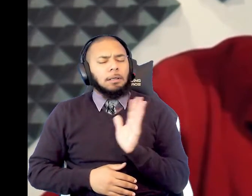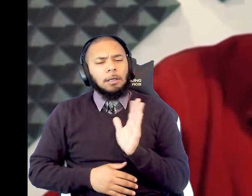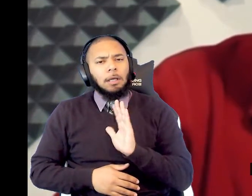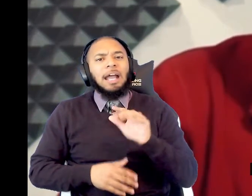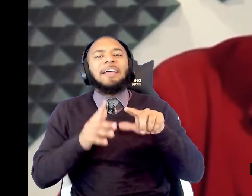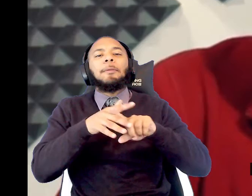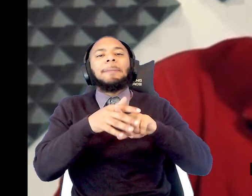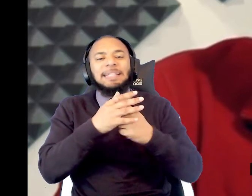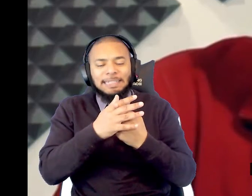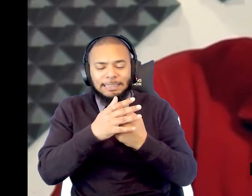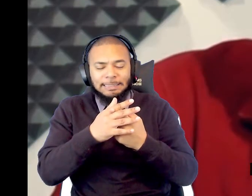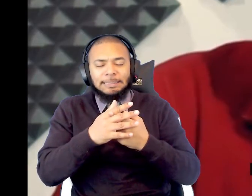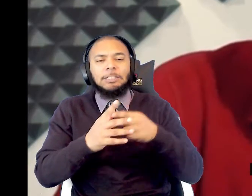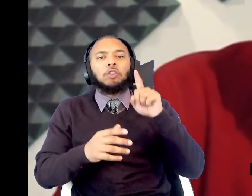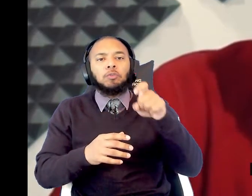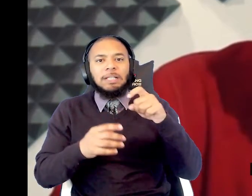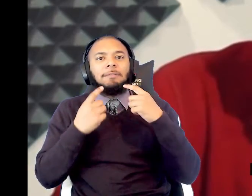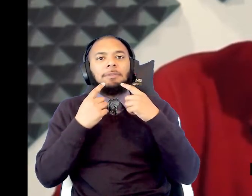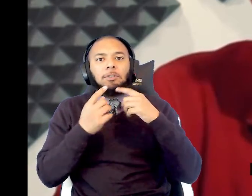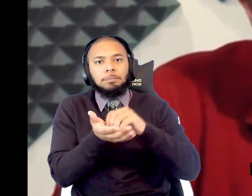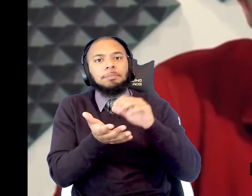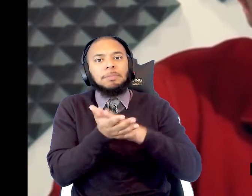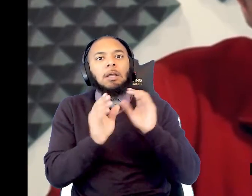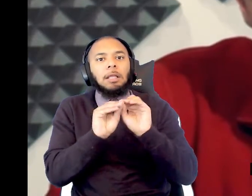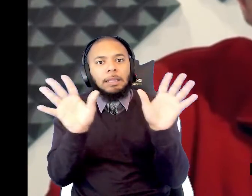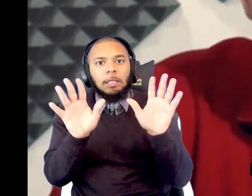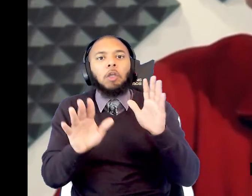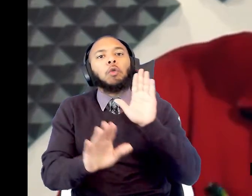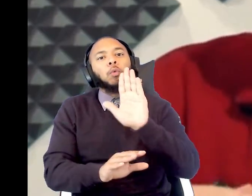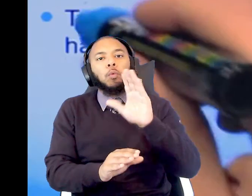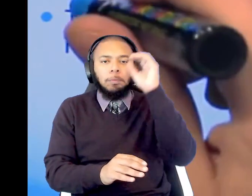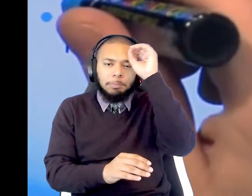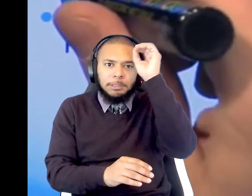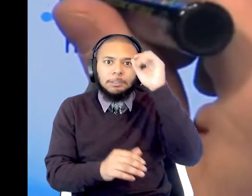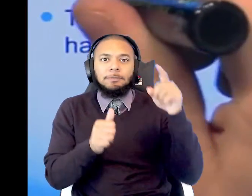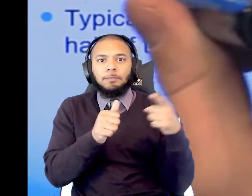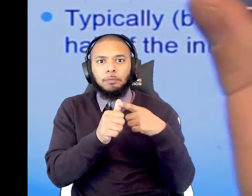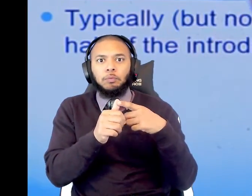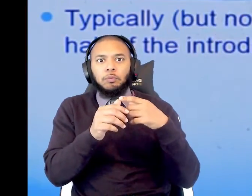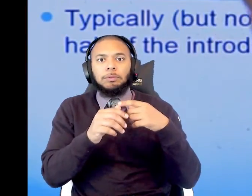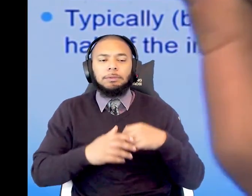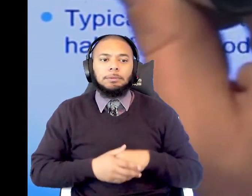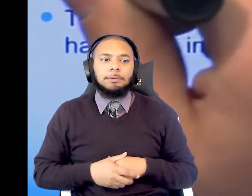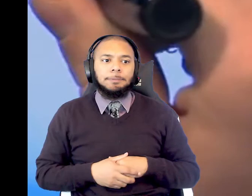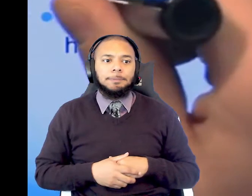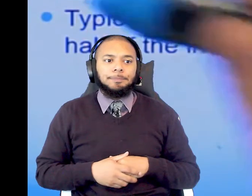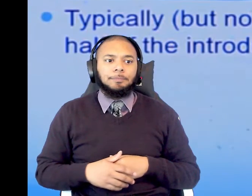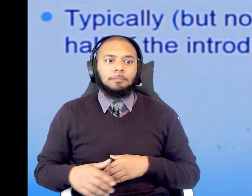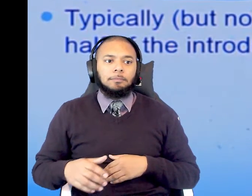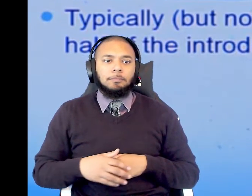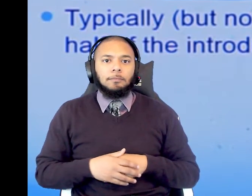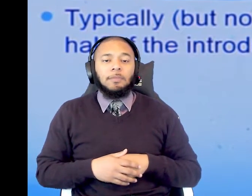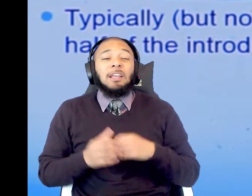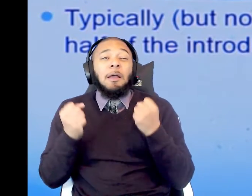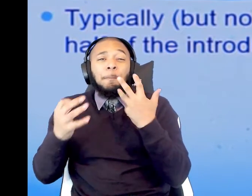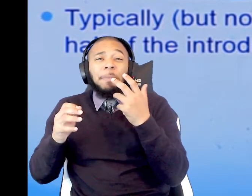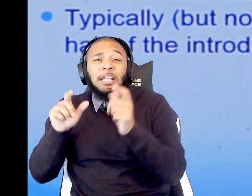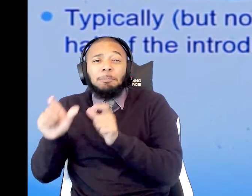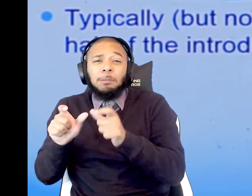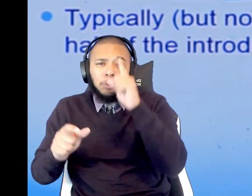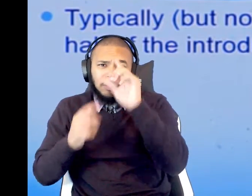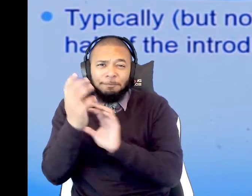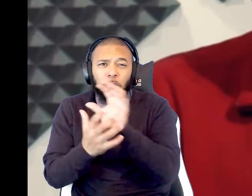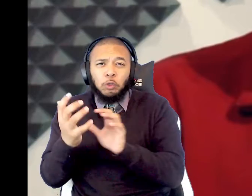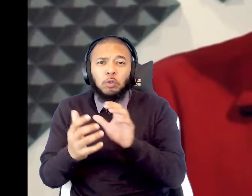thesis statement belongs in the introduction. Okay? Here's something that I think a lot of people get confused. Thesis statements are not questions.